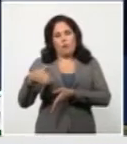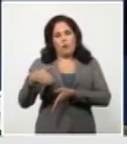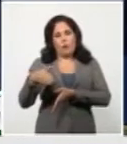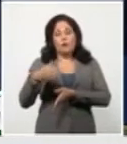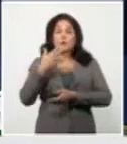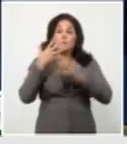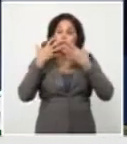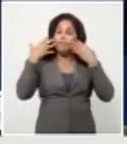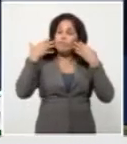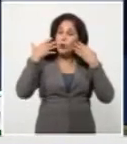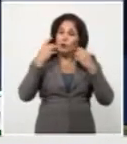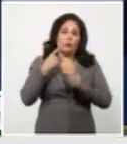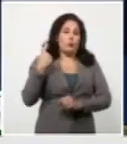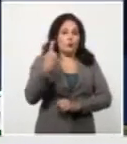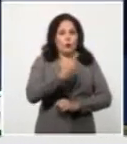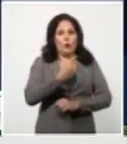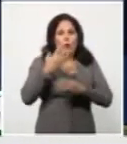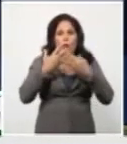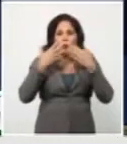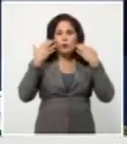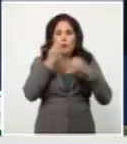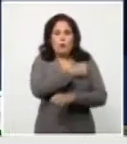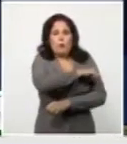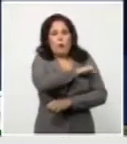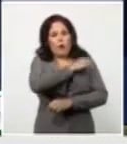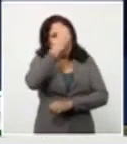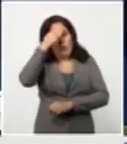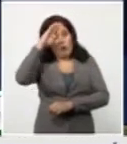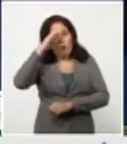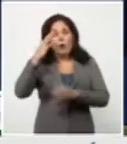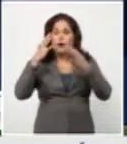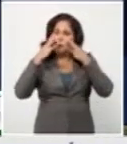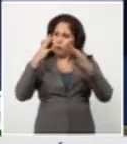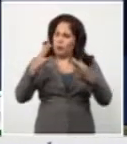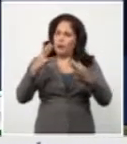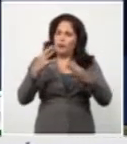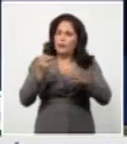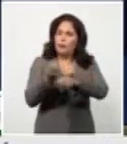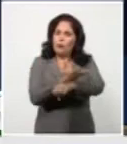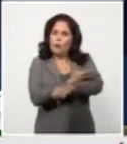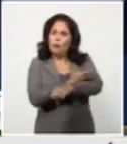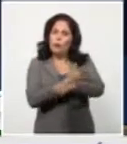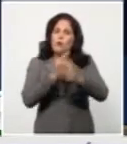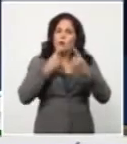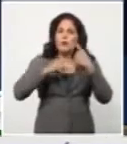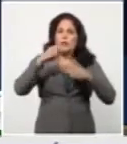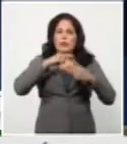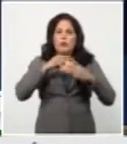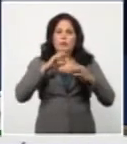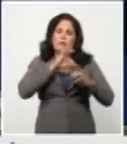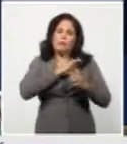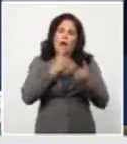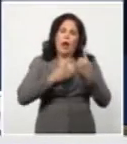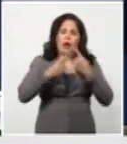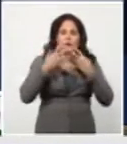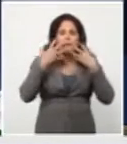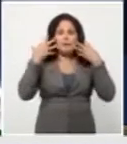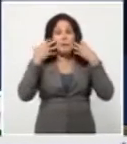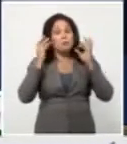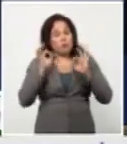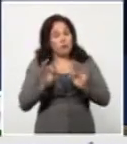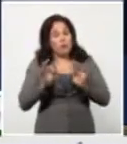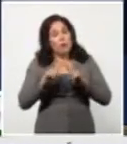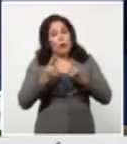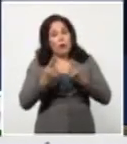our no fatalities streak. This is the 9th day in which we do not report any